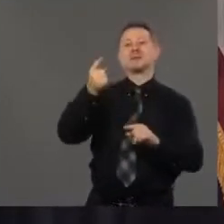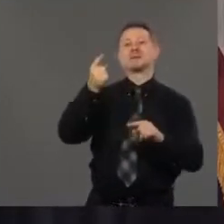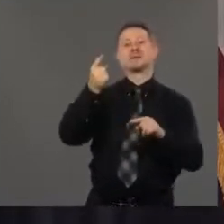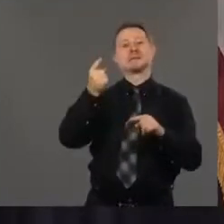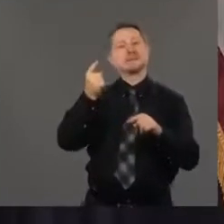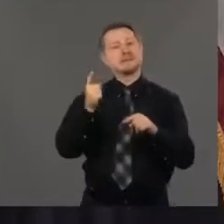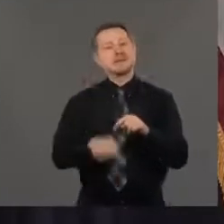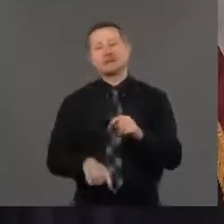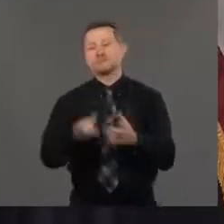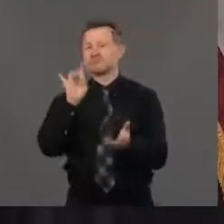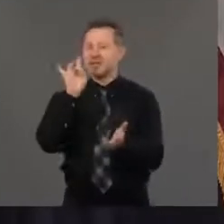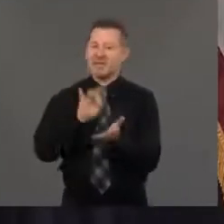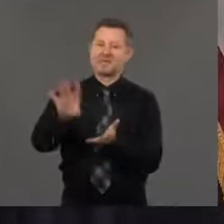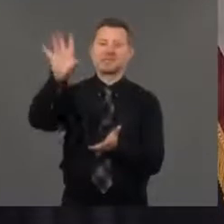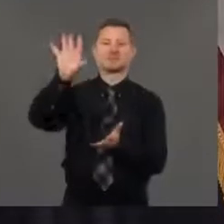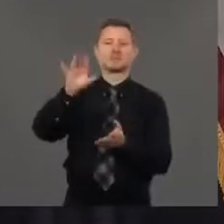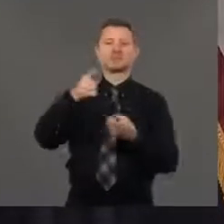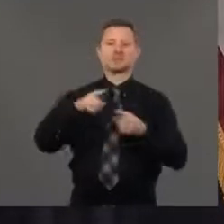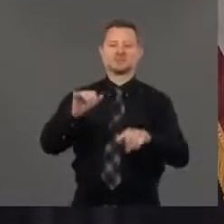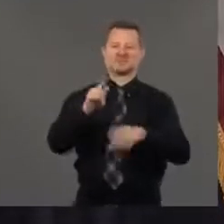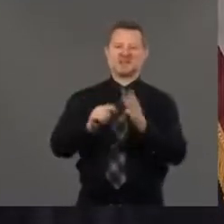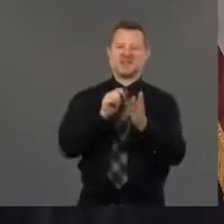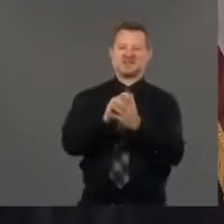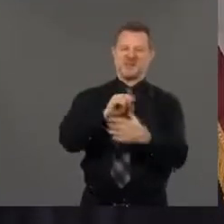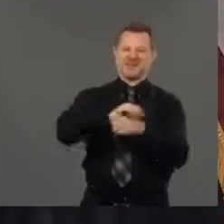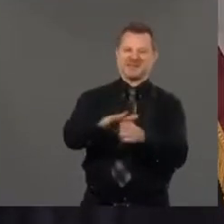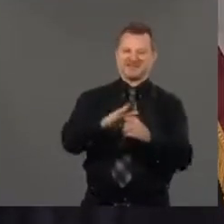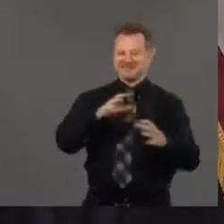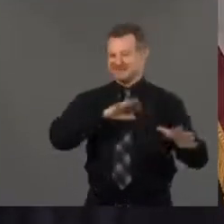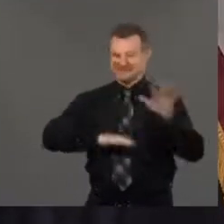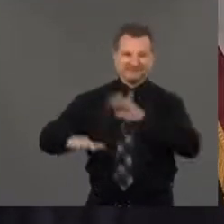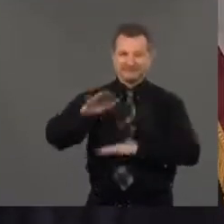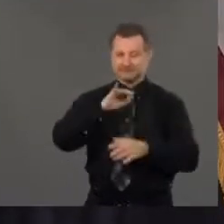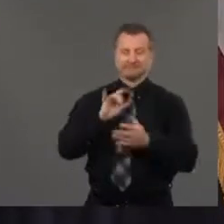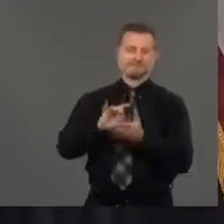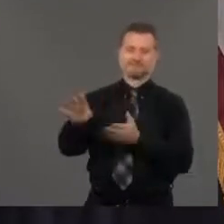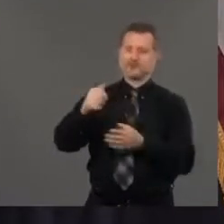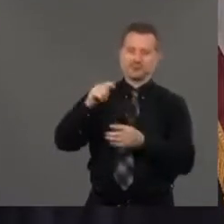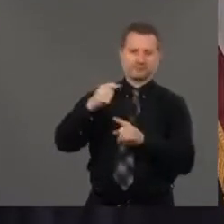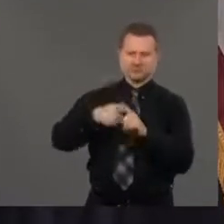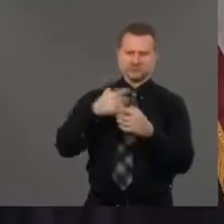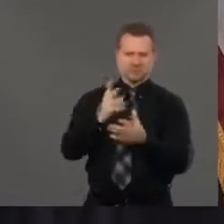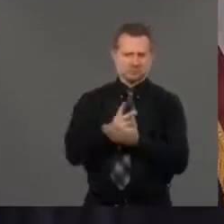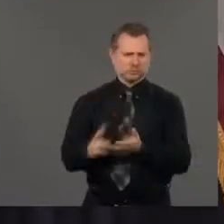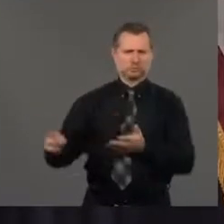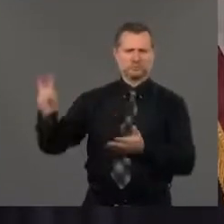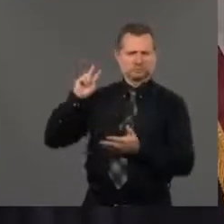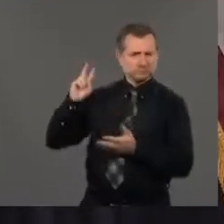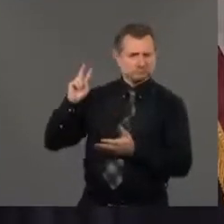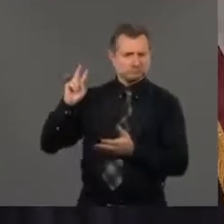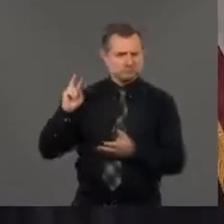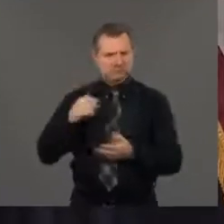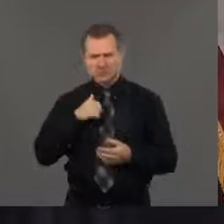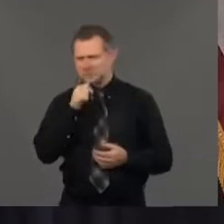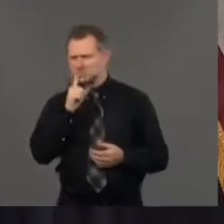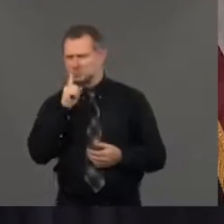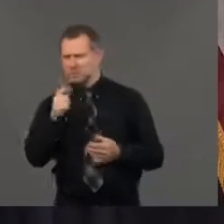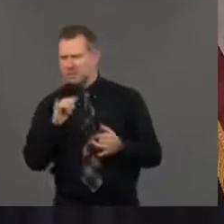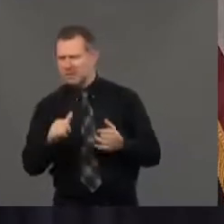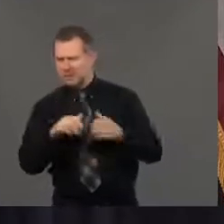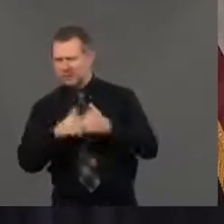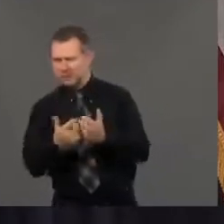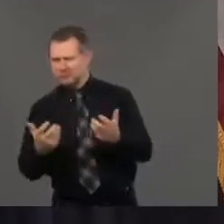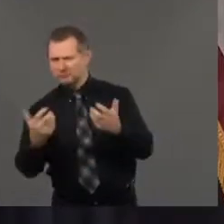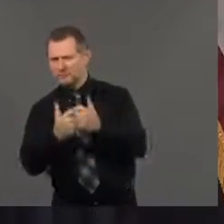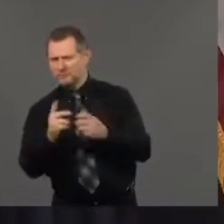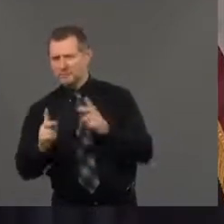rent evictions during this crisis, which is a bill that we signed, I think, a week and a half ago. And so I'm not sure how it could square that it's people that are concerned,